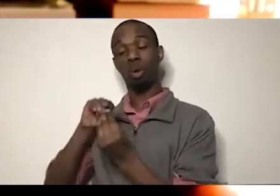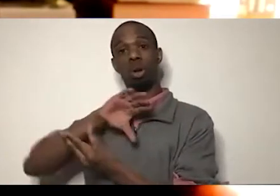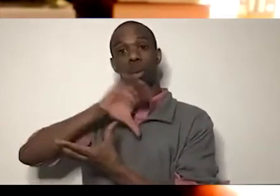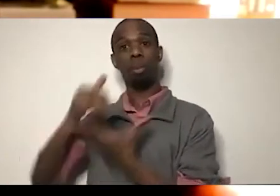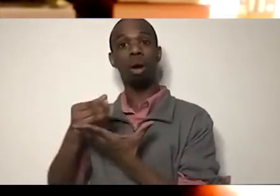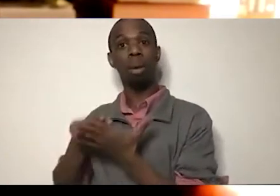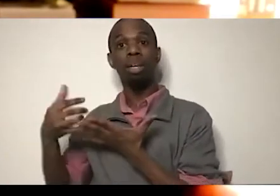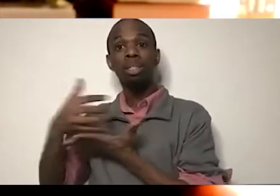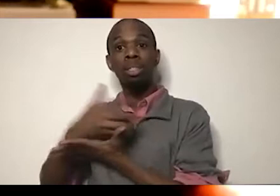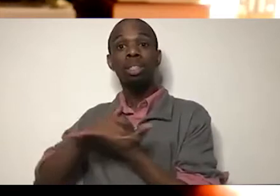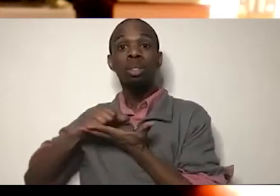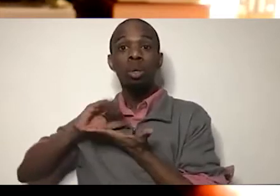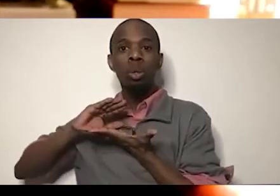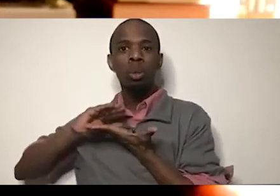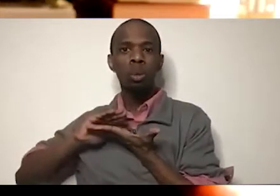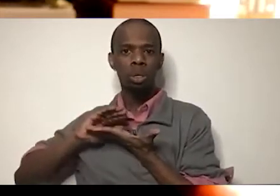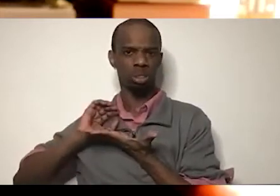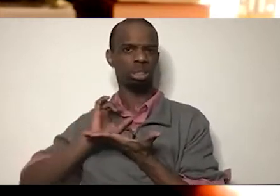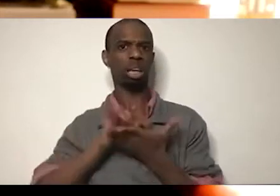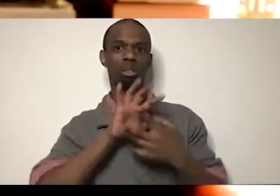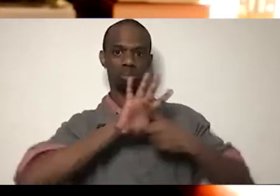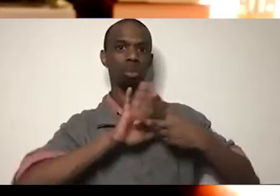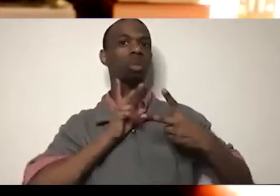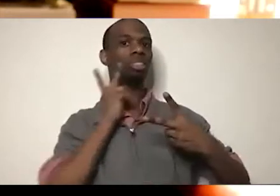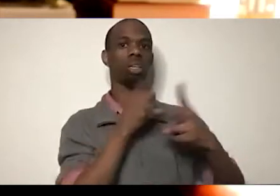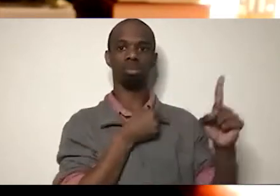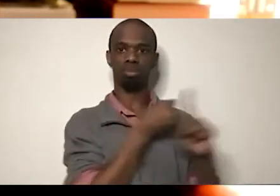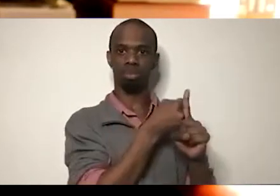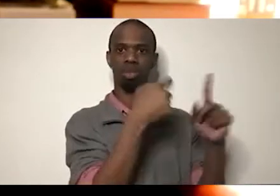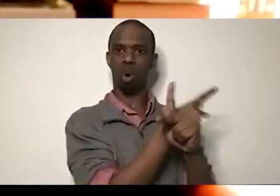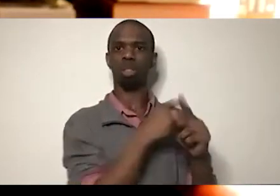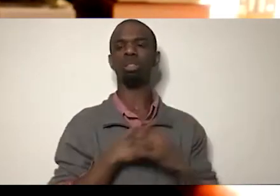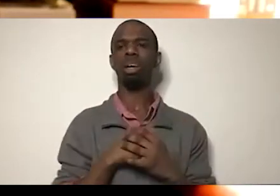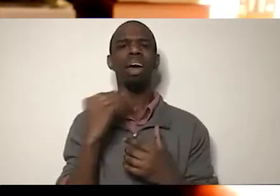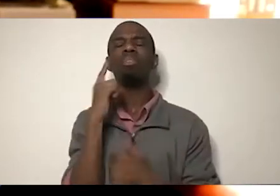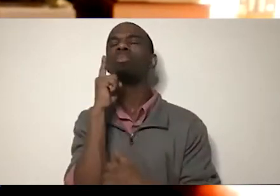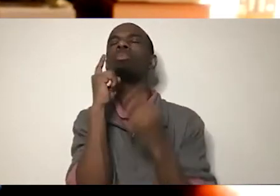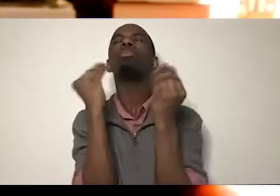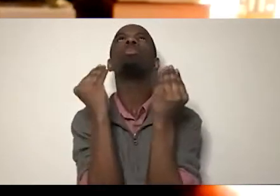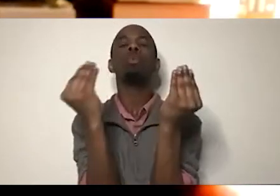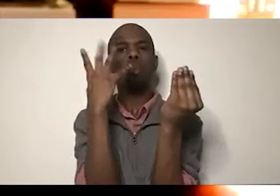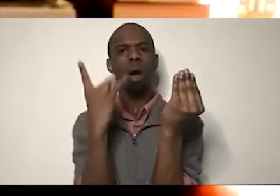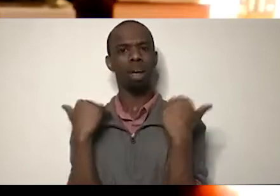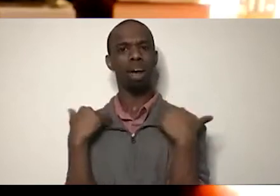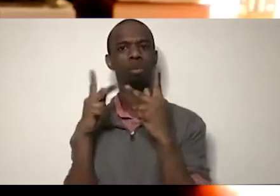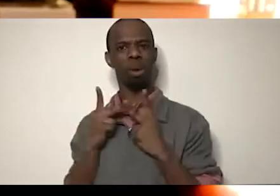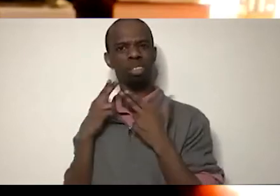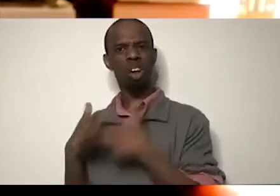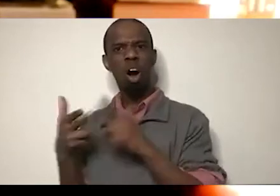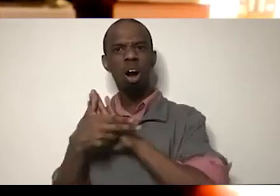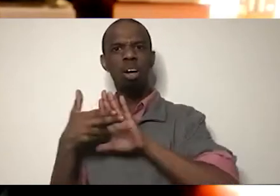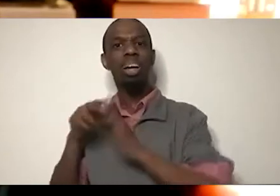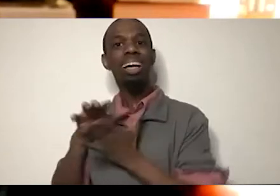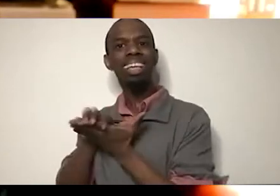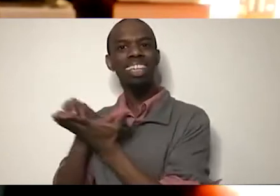we're all comfortable with that term. We've used it for decades. How can that actually be occurring? And so why, when